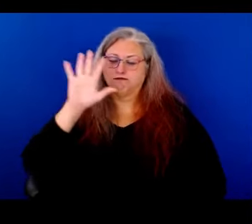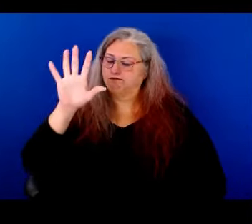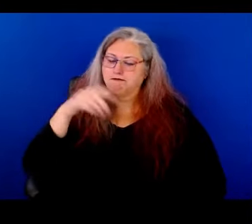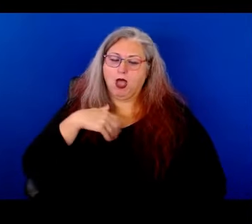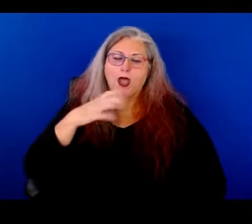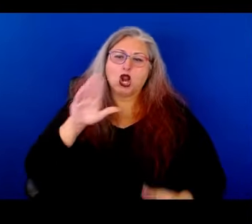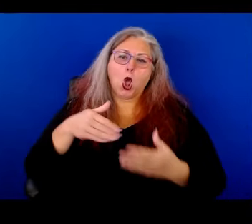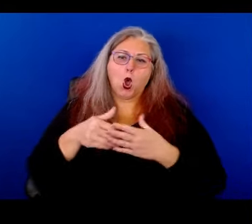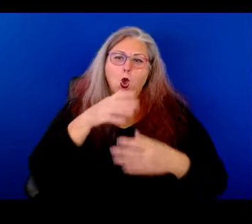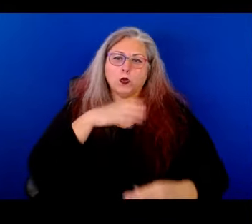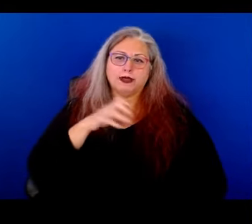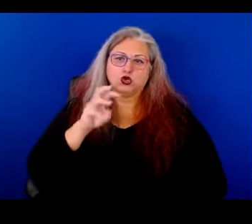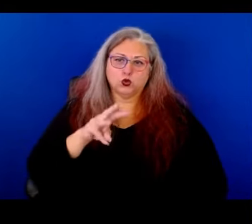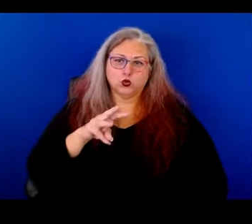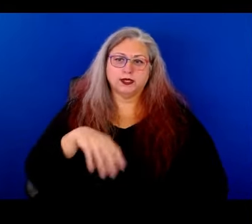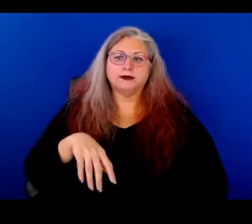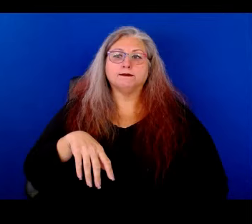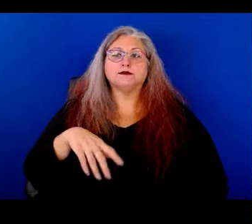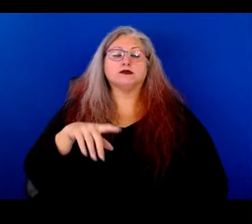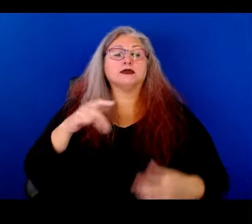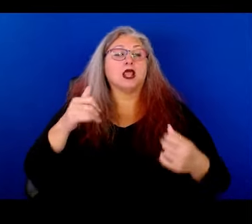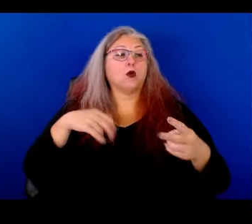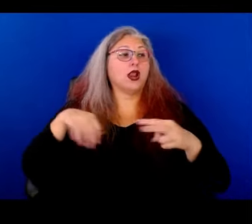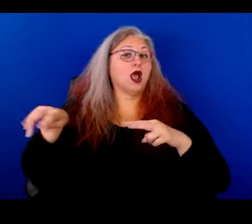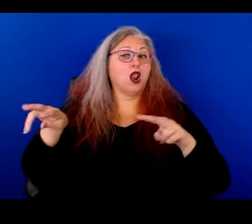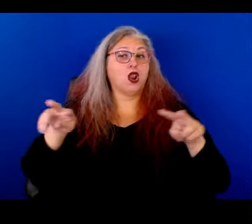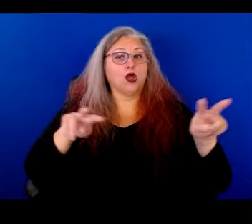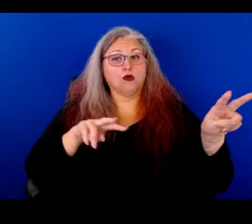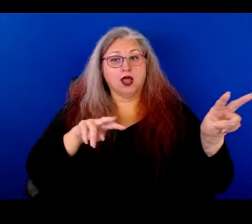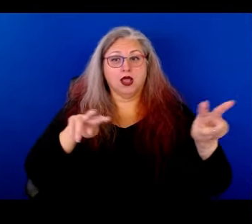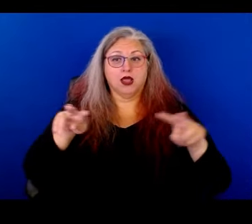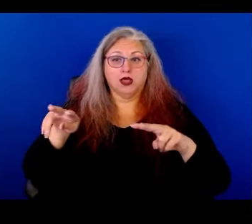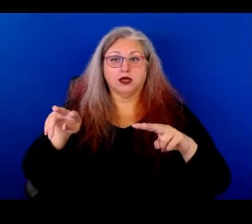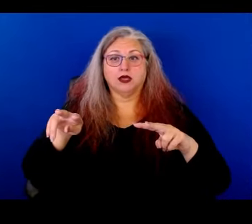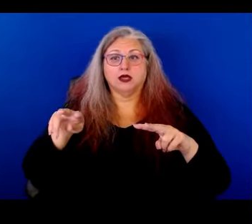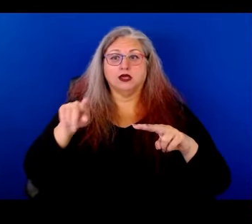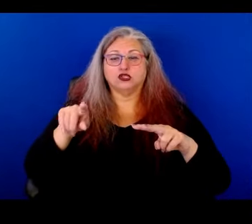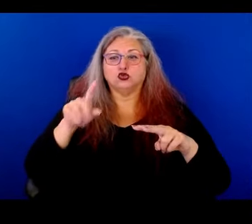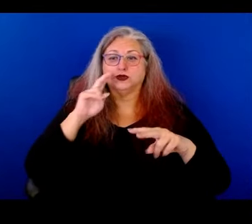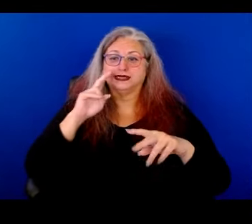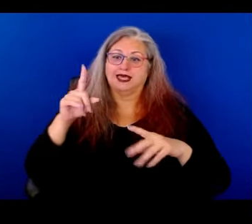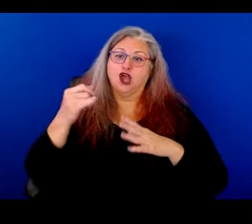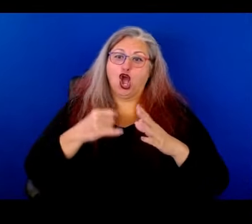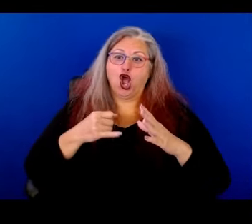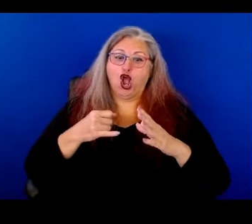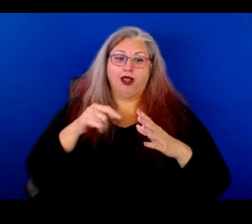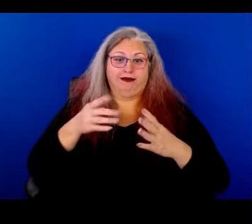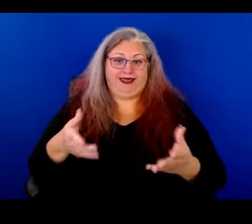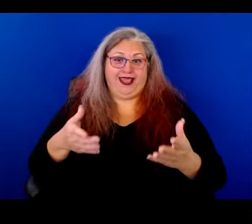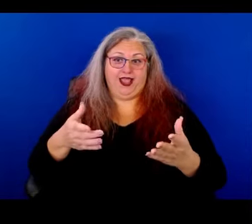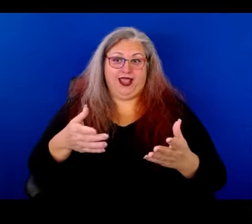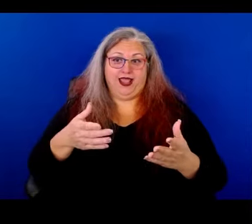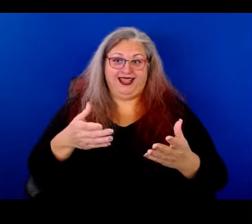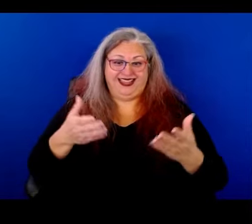me have an all-woman crew. And when I look around at the art that's being